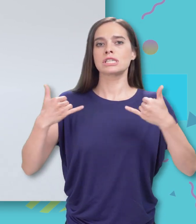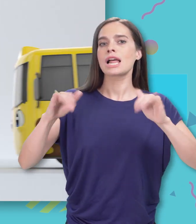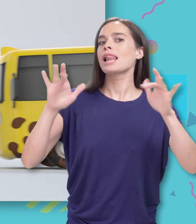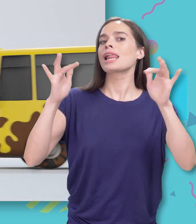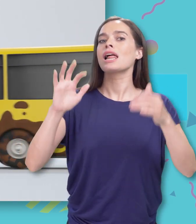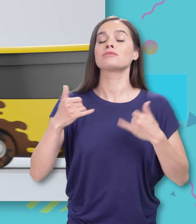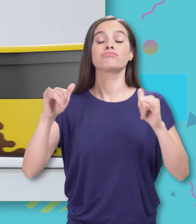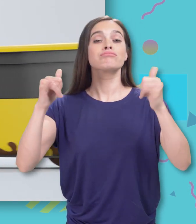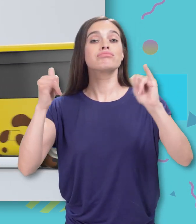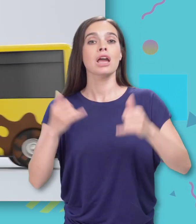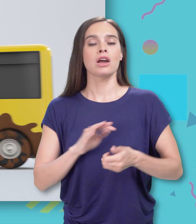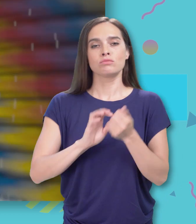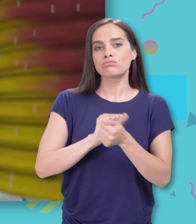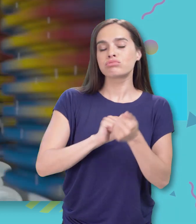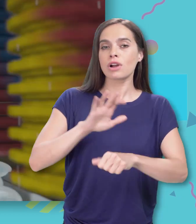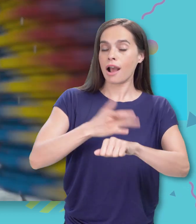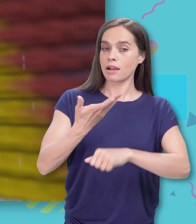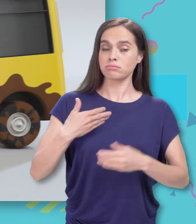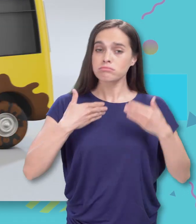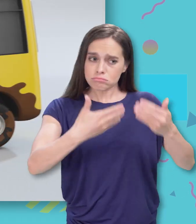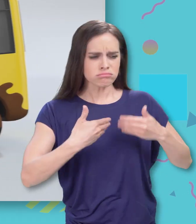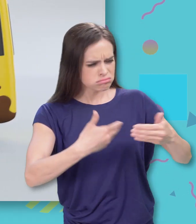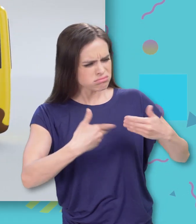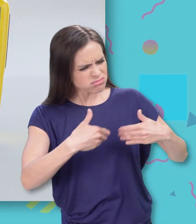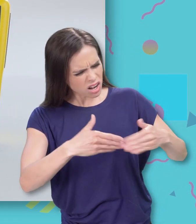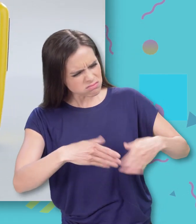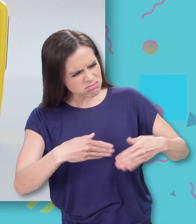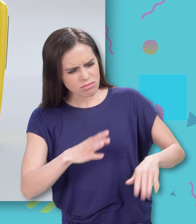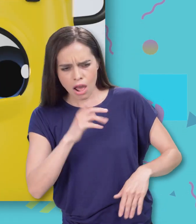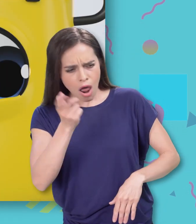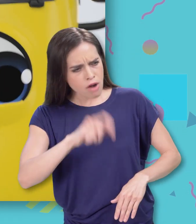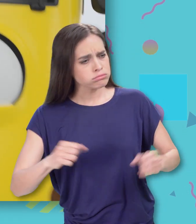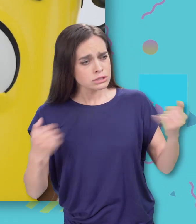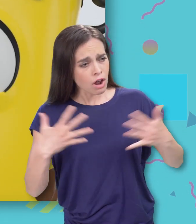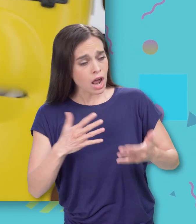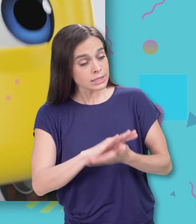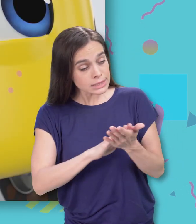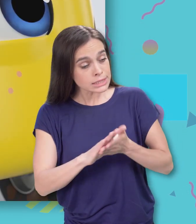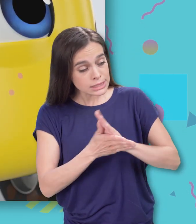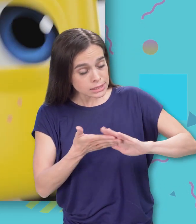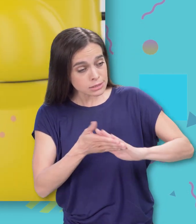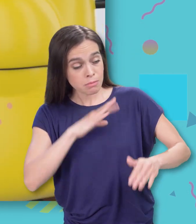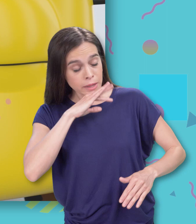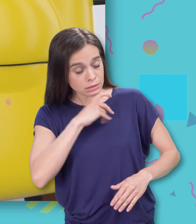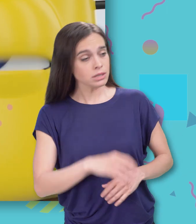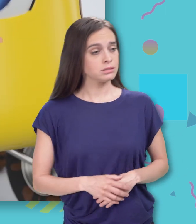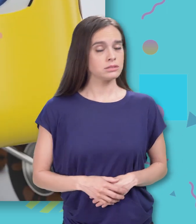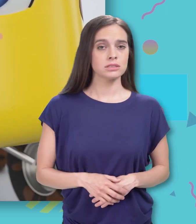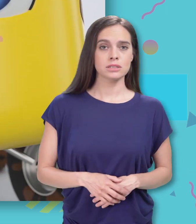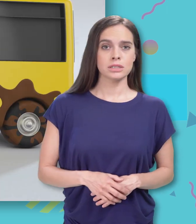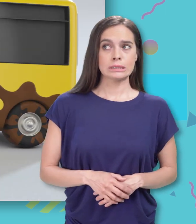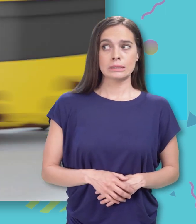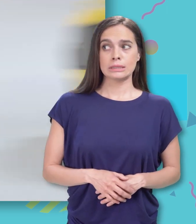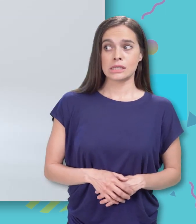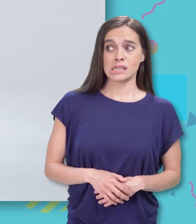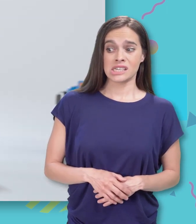Rub-a-dub scrub, such a shiny windscreen. Come on, Buster, no need to be afraid. Clean the muddy mess you made.